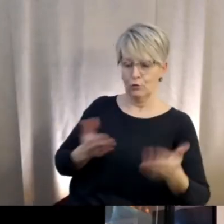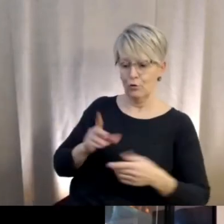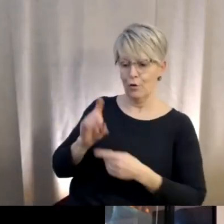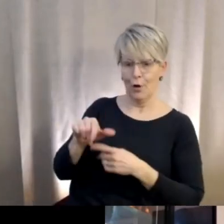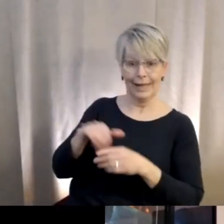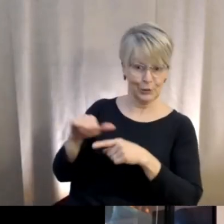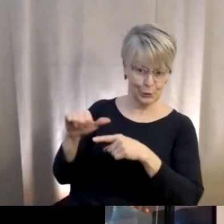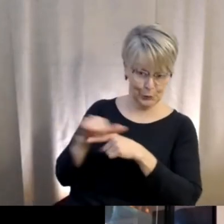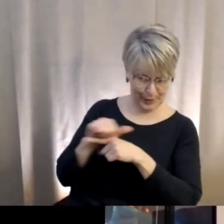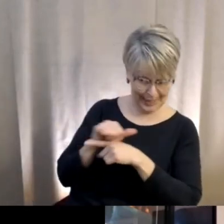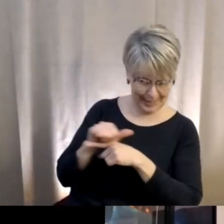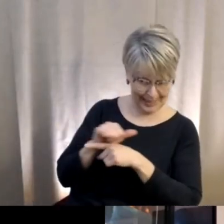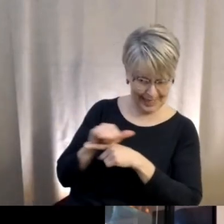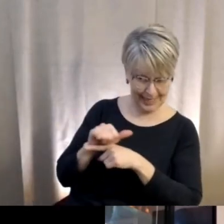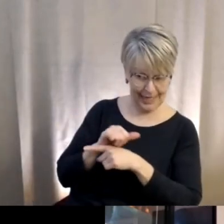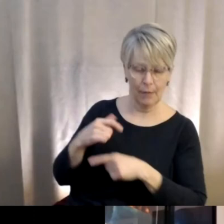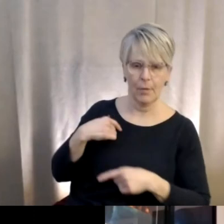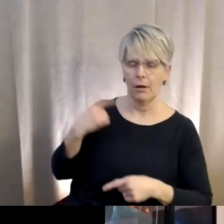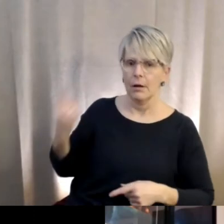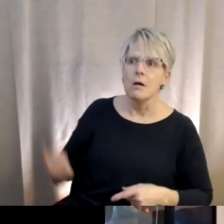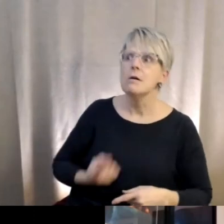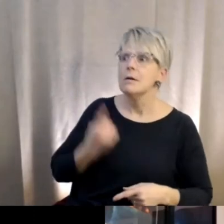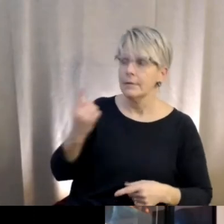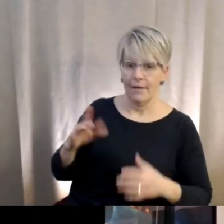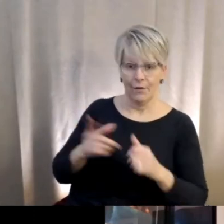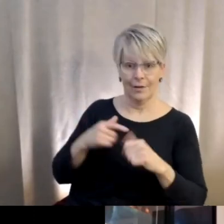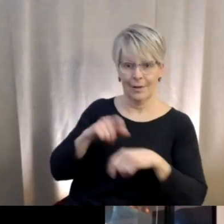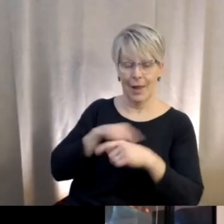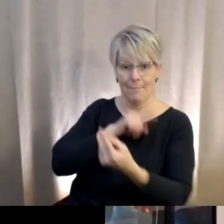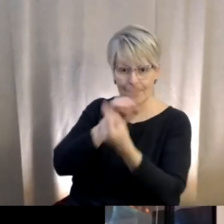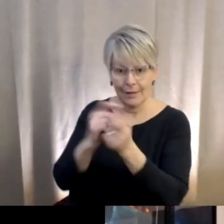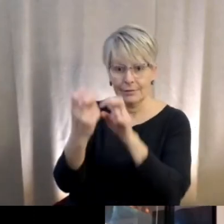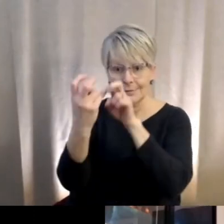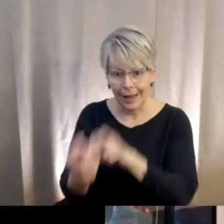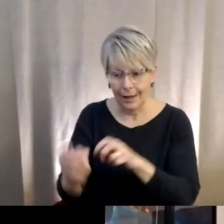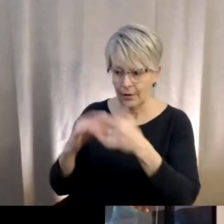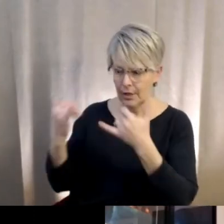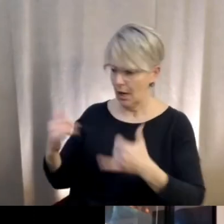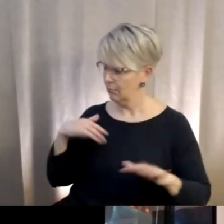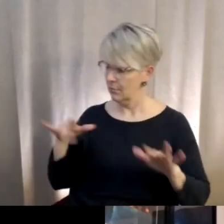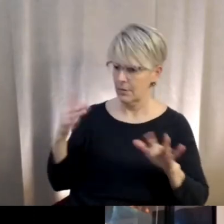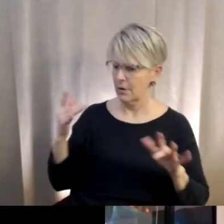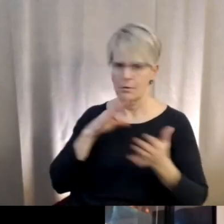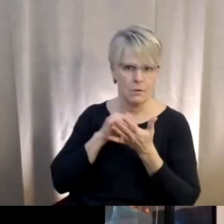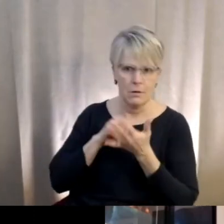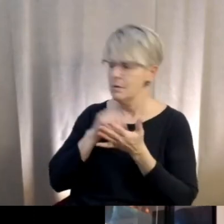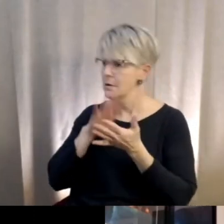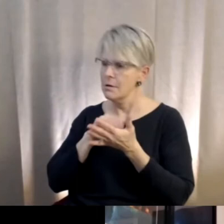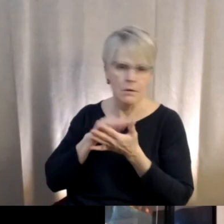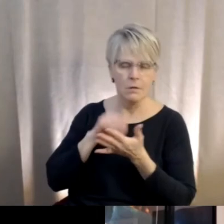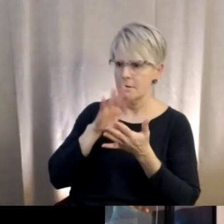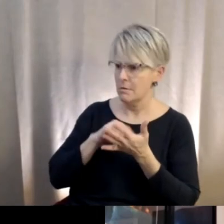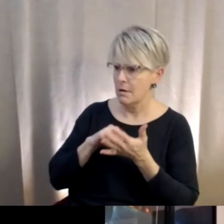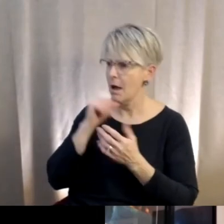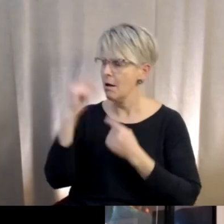training, and I'm constantly, like from the day I met you and sat down with you to now, I'm constantly learning things that I